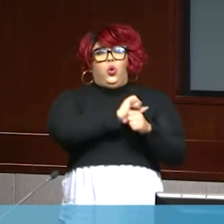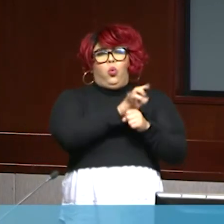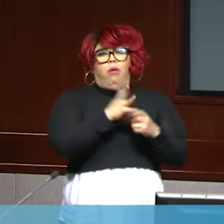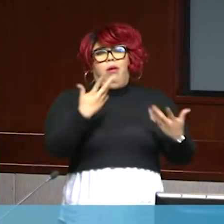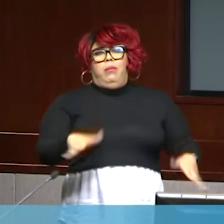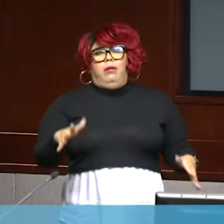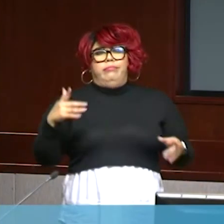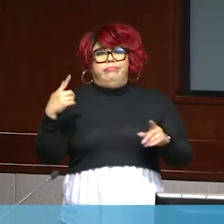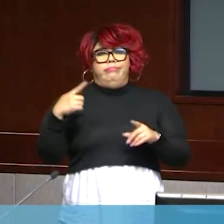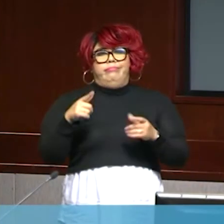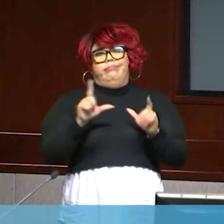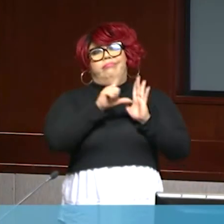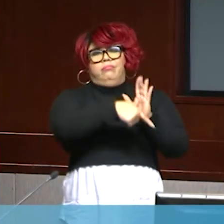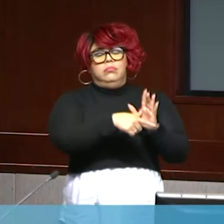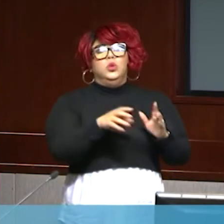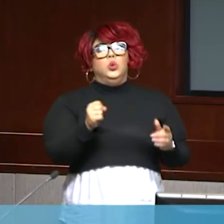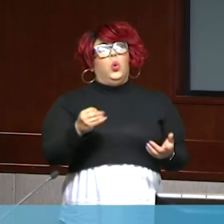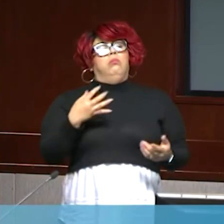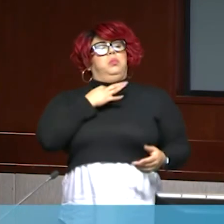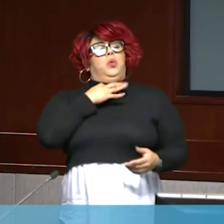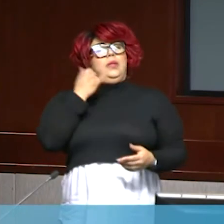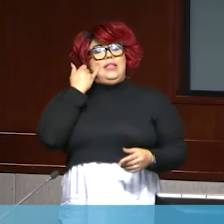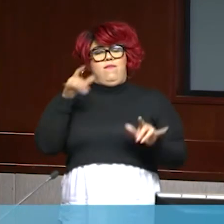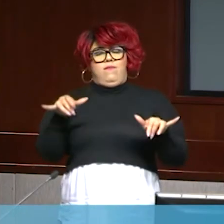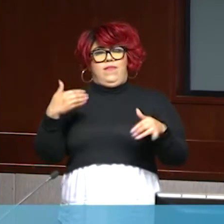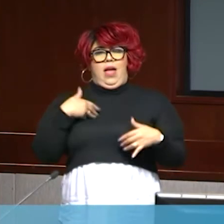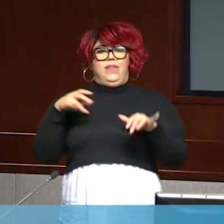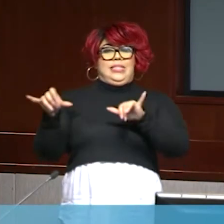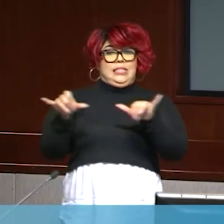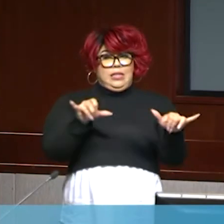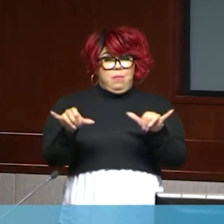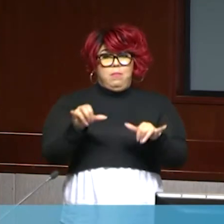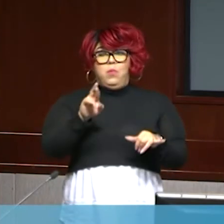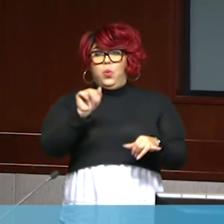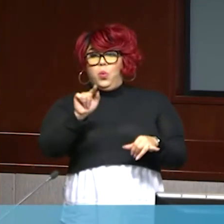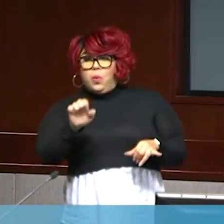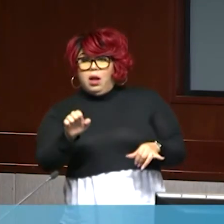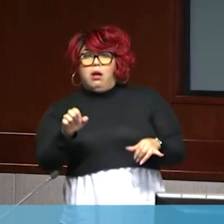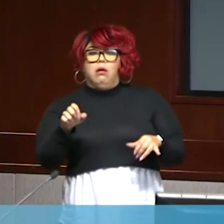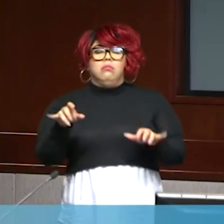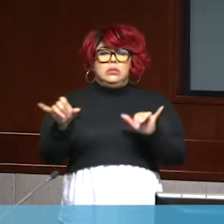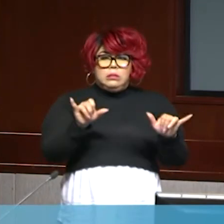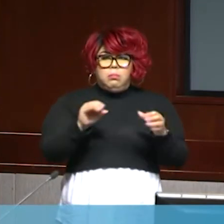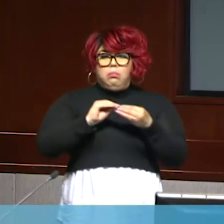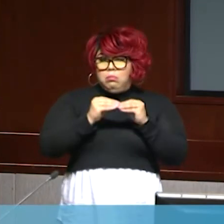there's any indication to show that there are similar trends between the two.